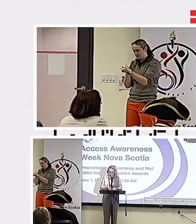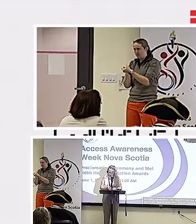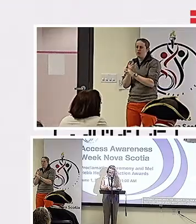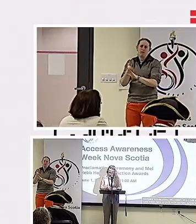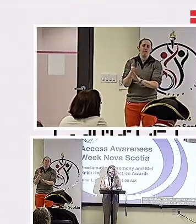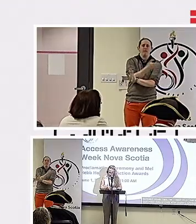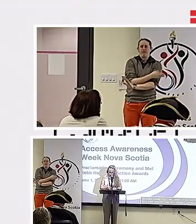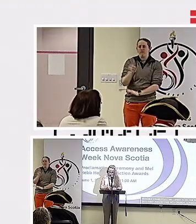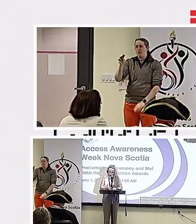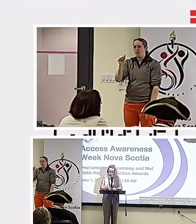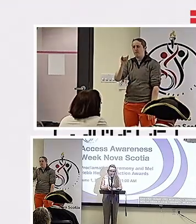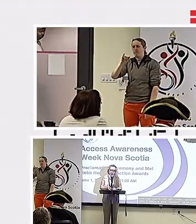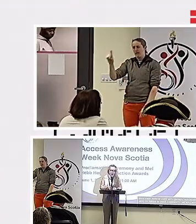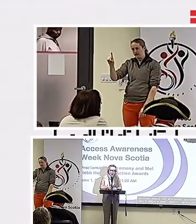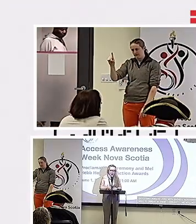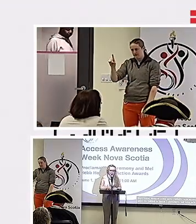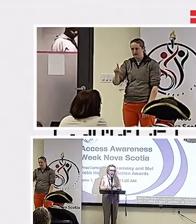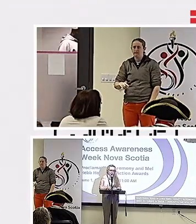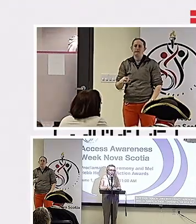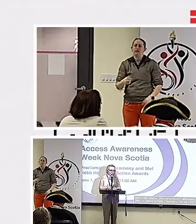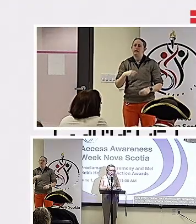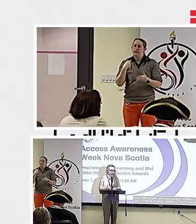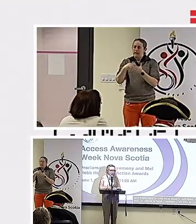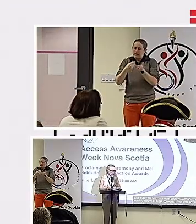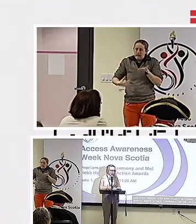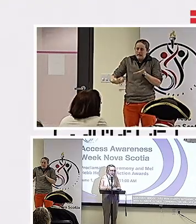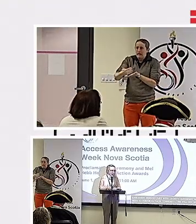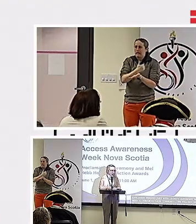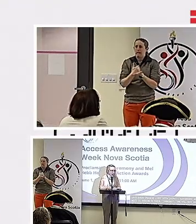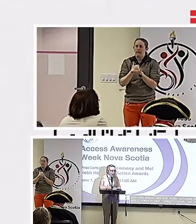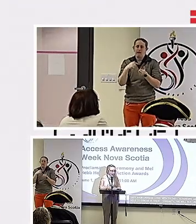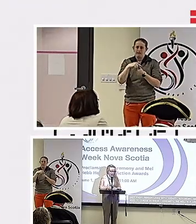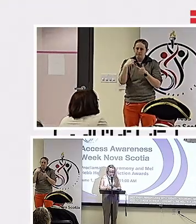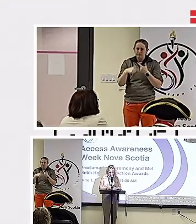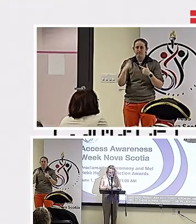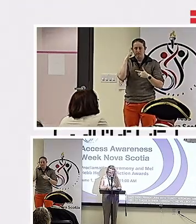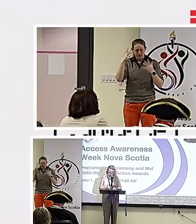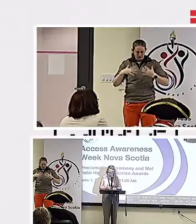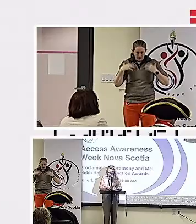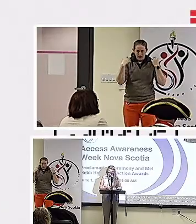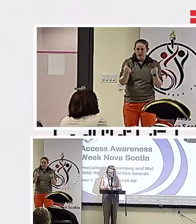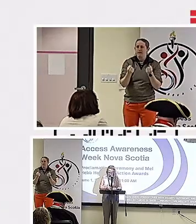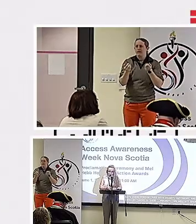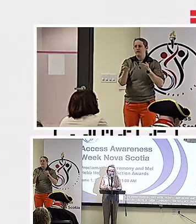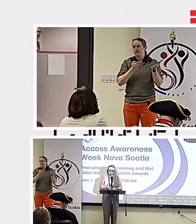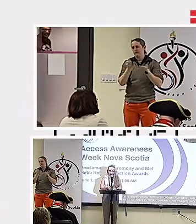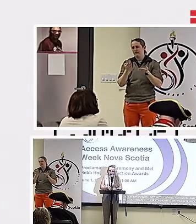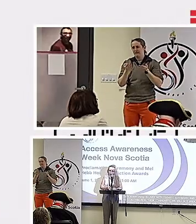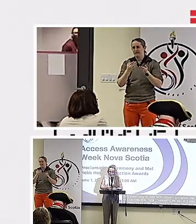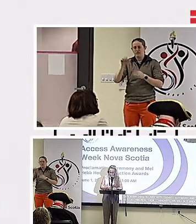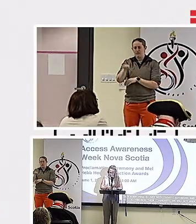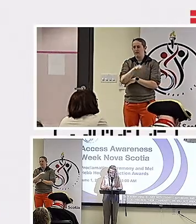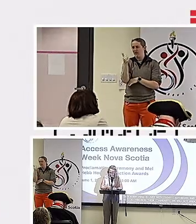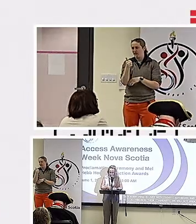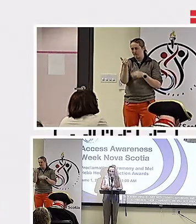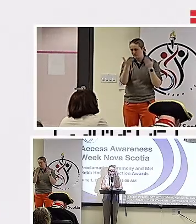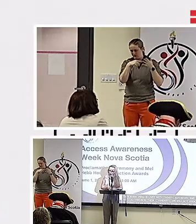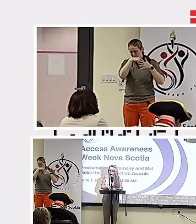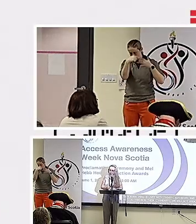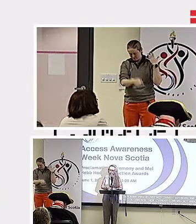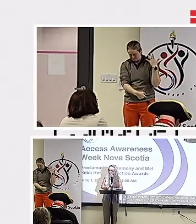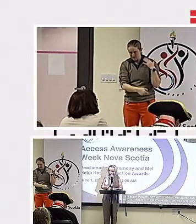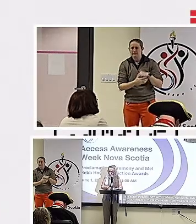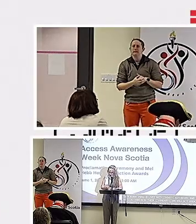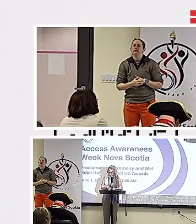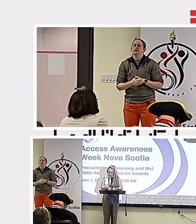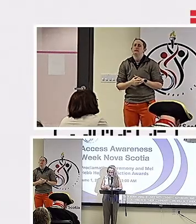security, mental health services, or other essential services. We do recognize that